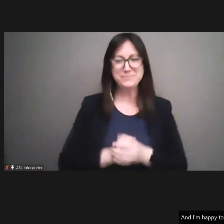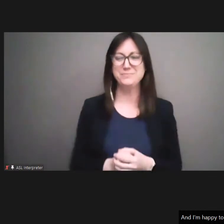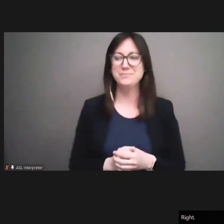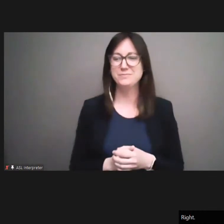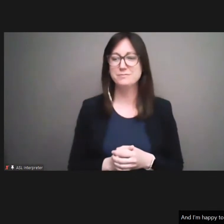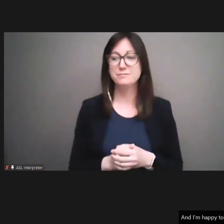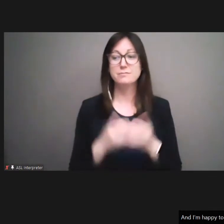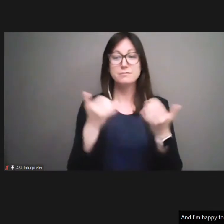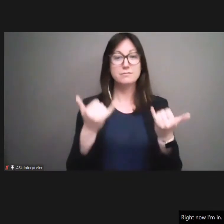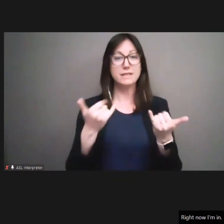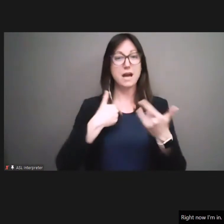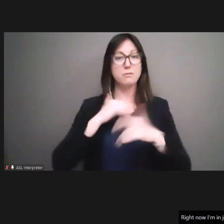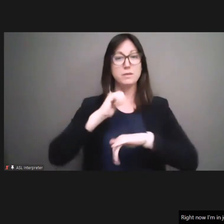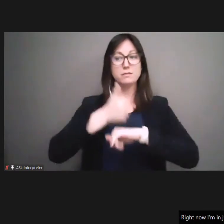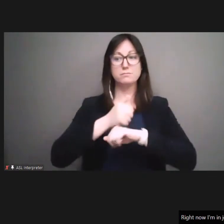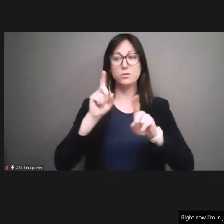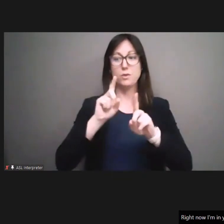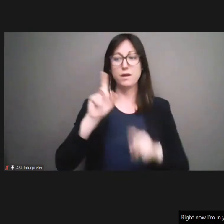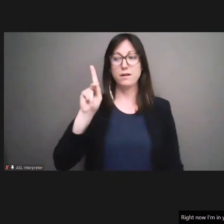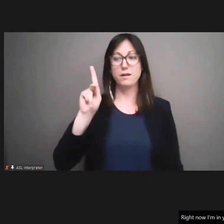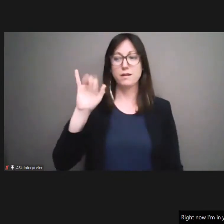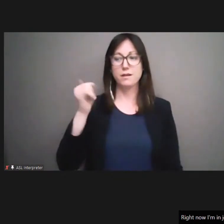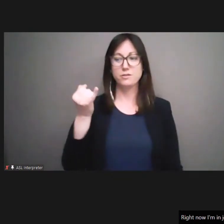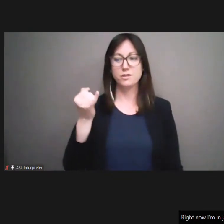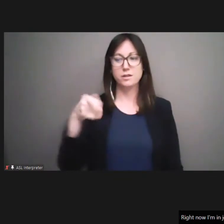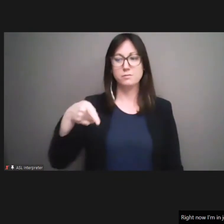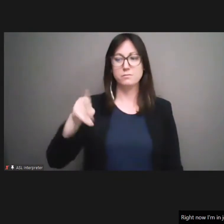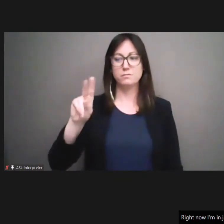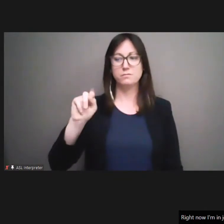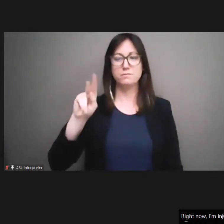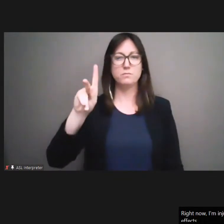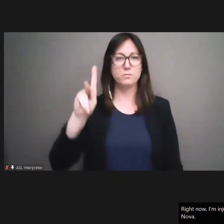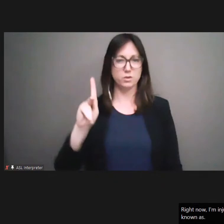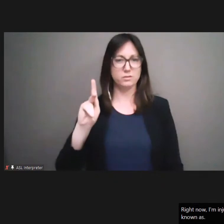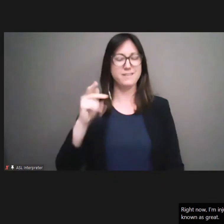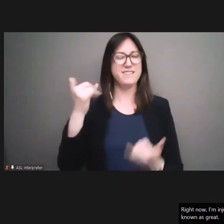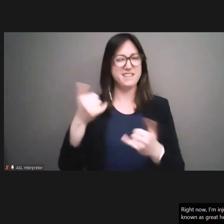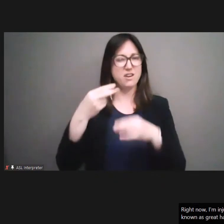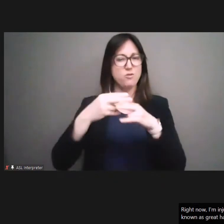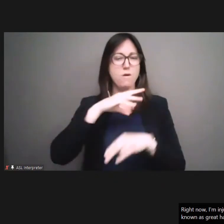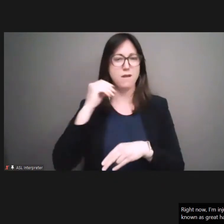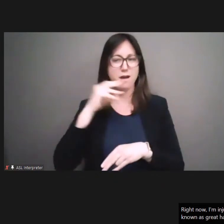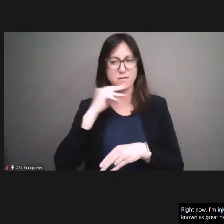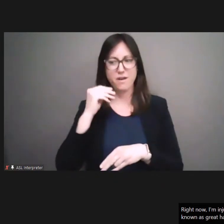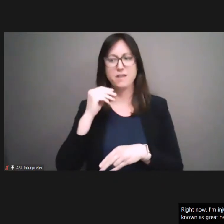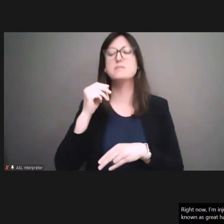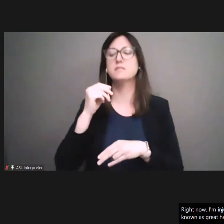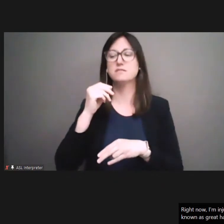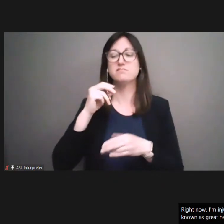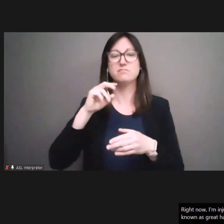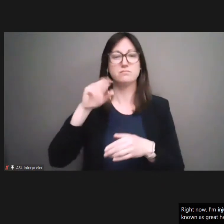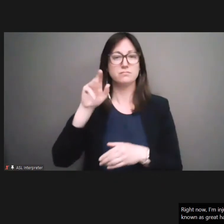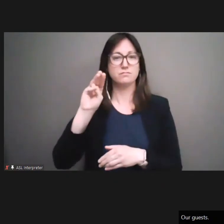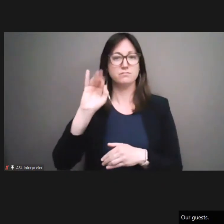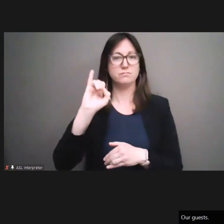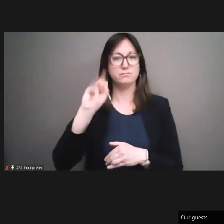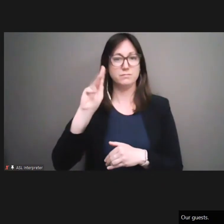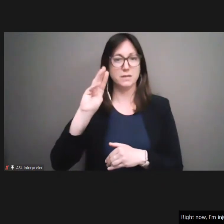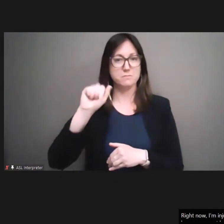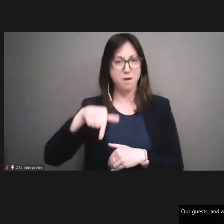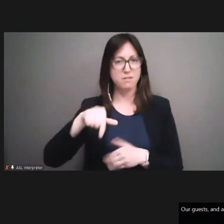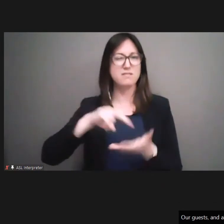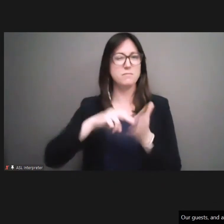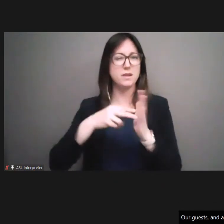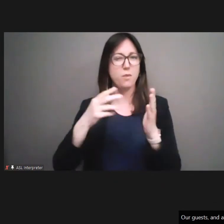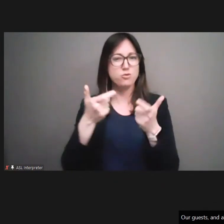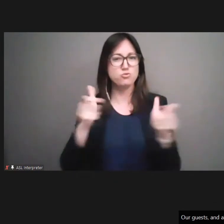Right now, I'm in Jabukduk, what is currently Halifax, known as Great Harbour in Mi'kmaq. Our guests and all of you